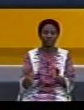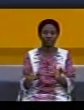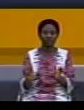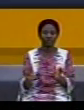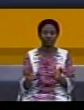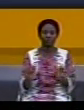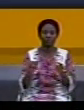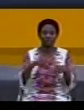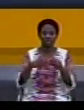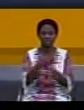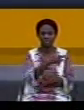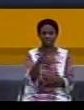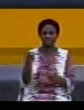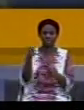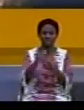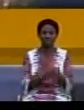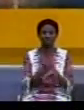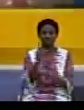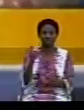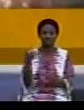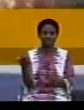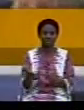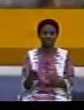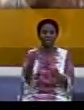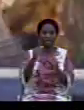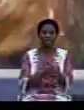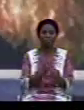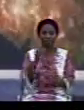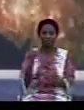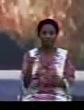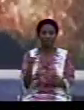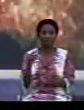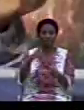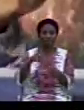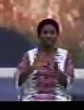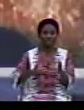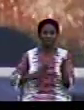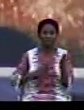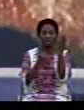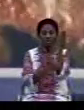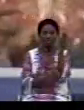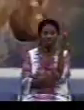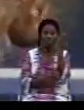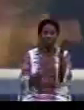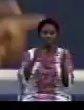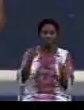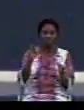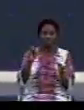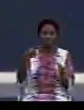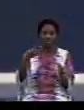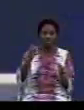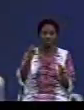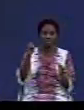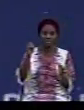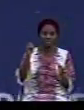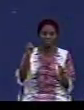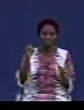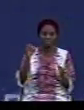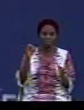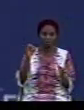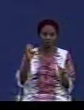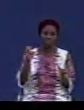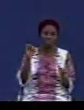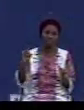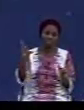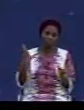everyone in our country, Nigeria, everyone in all the countries of Africa and beyond. This is applicable to you,